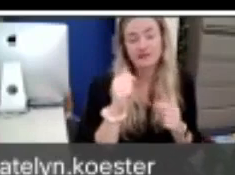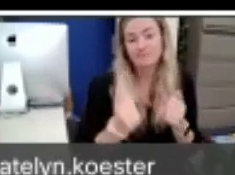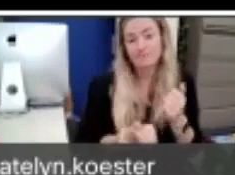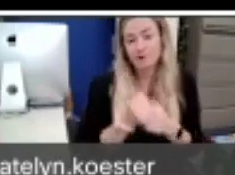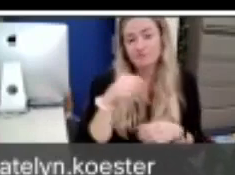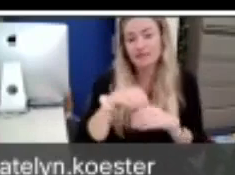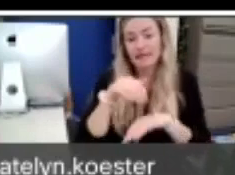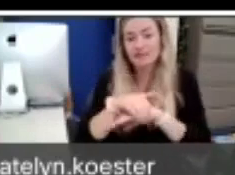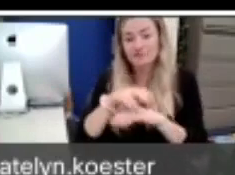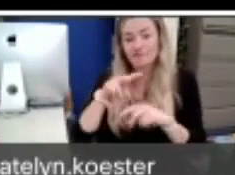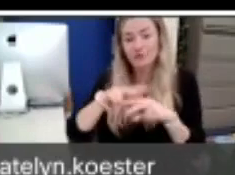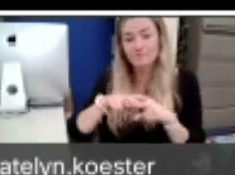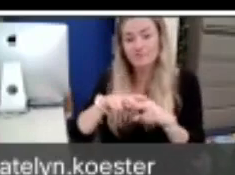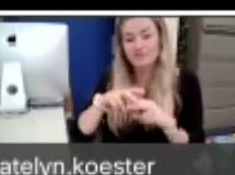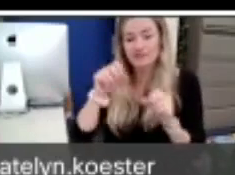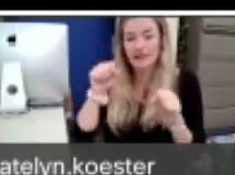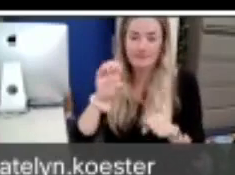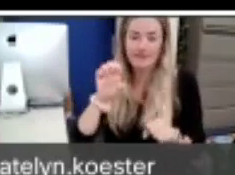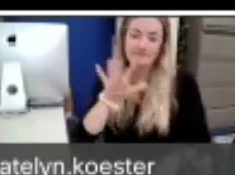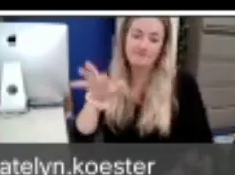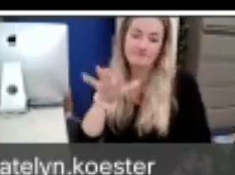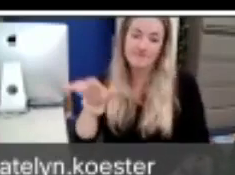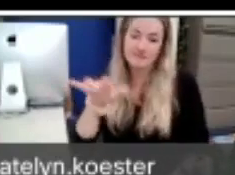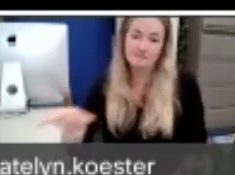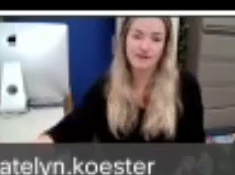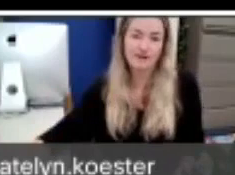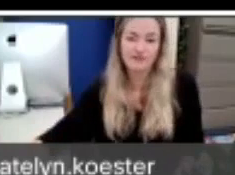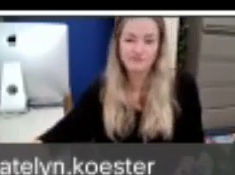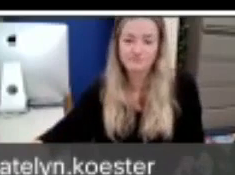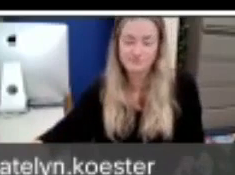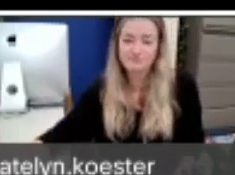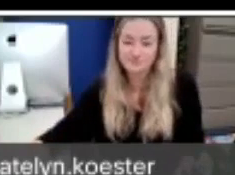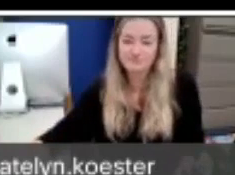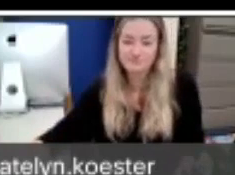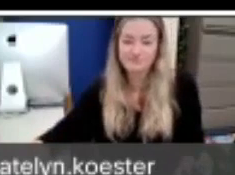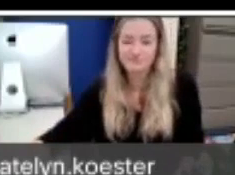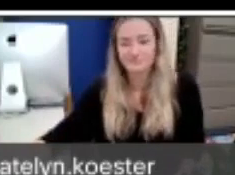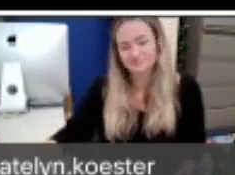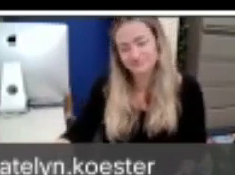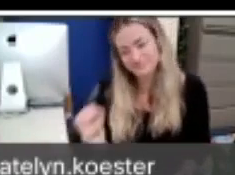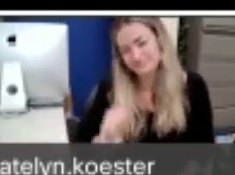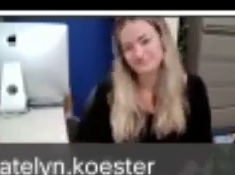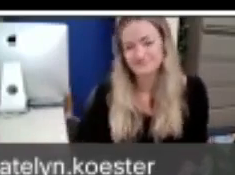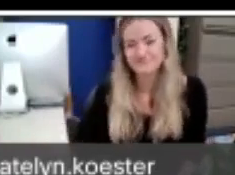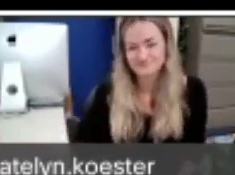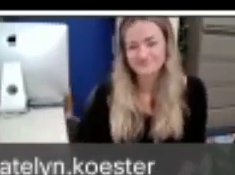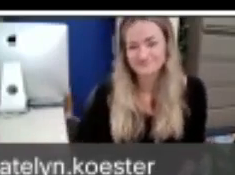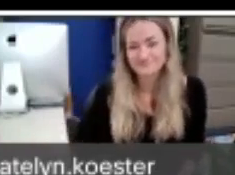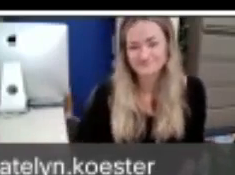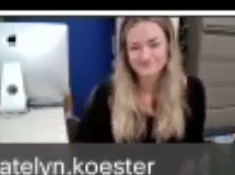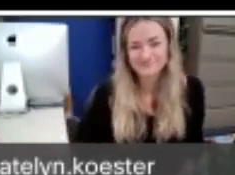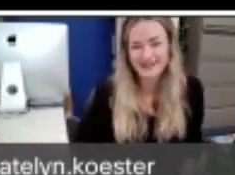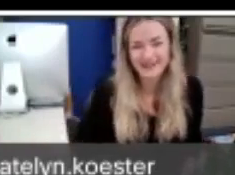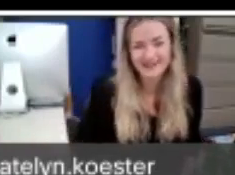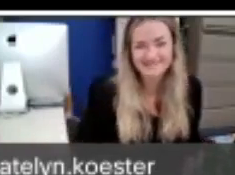Mm-hmm. Some words, a lot of them in English vocabulary, you don't have to be or can be